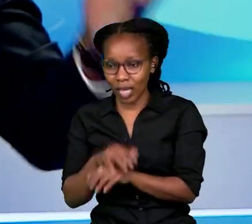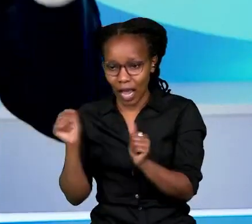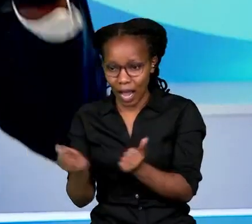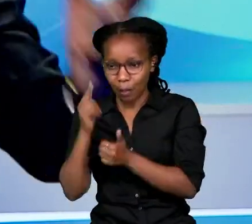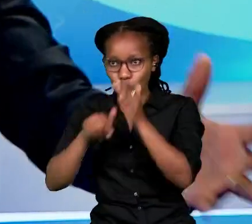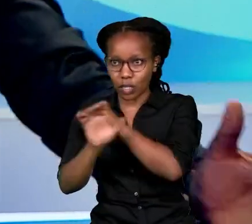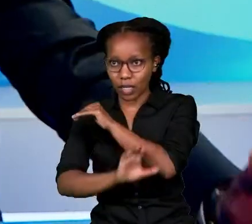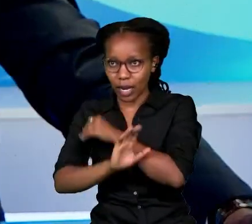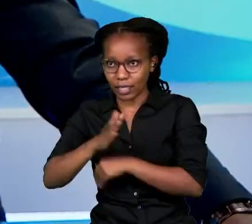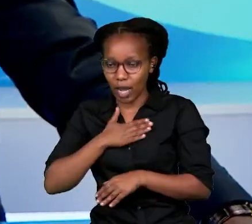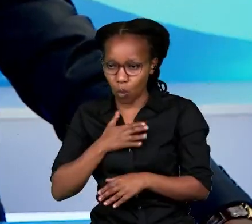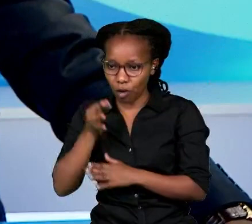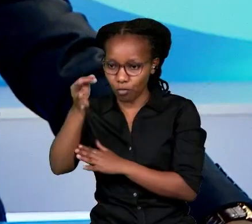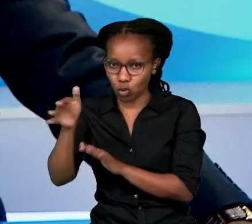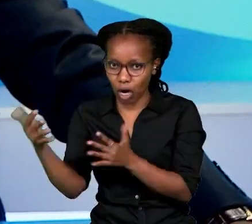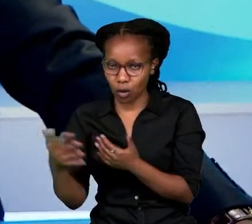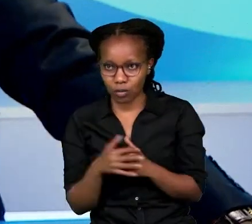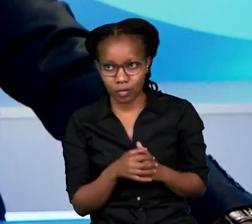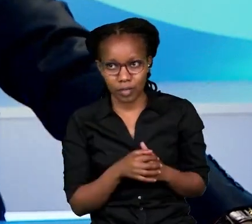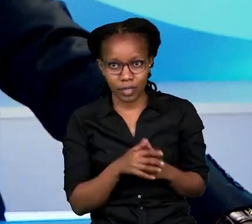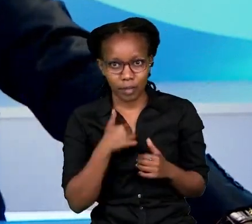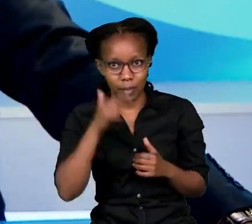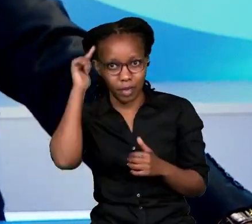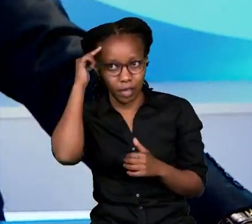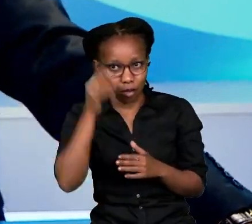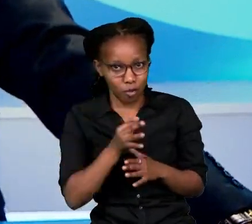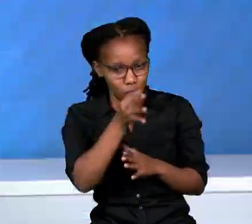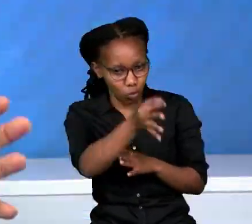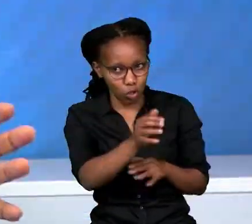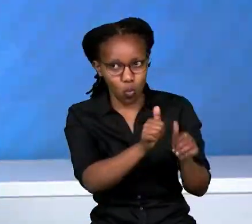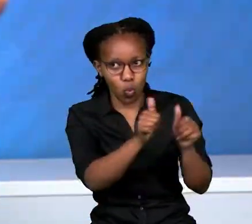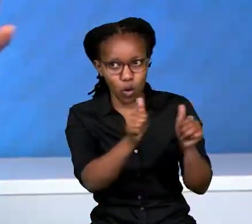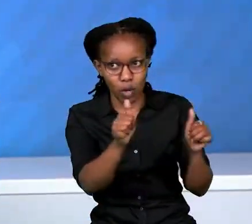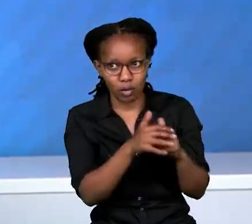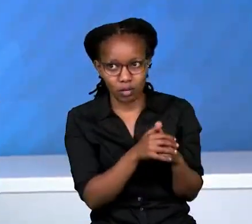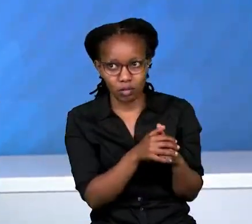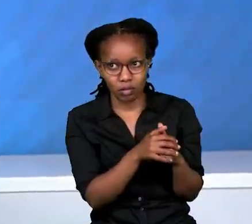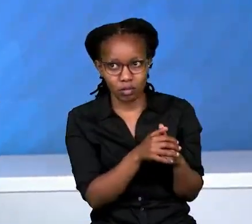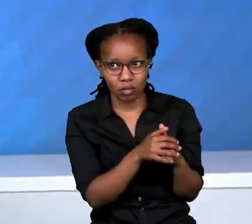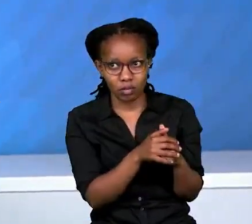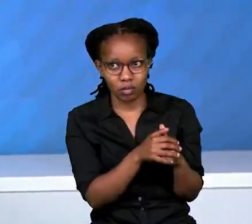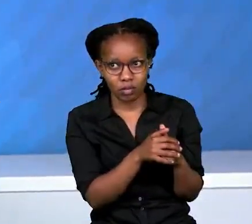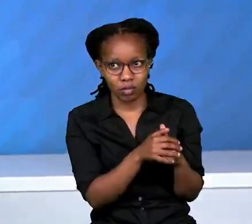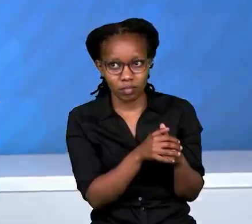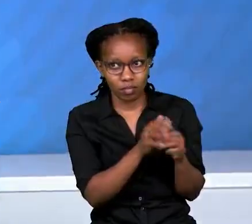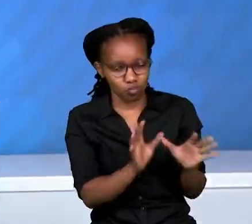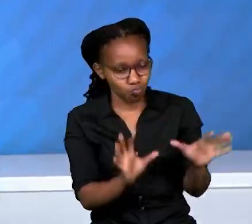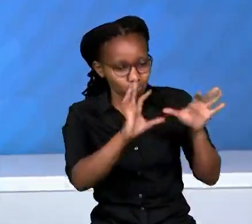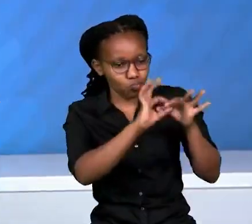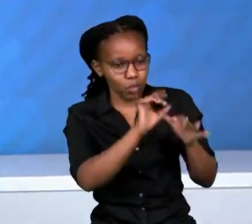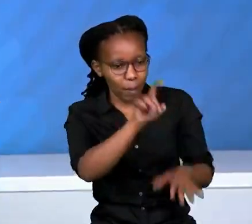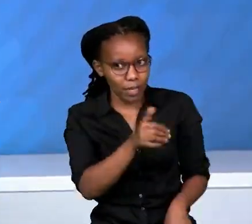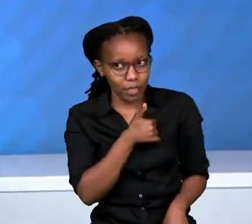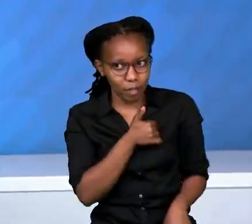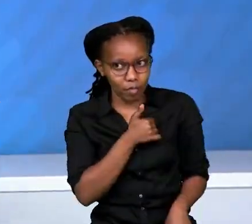country? Where are we headed? Mm-hmm. Well, I think we are heading in the right direction. In so many things. In so many things, apart from the cohesion that we must have in the